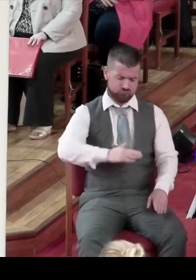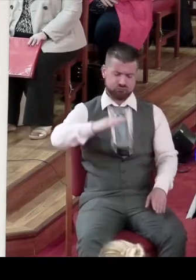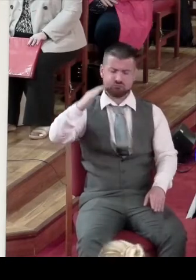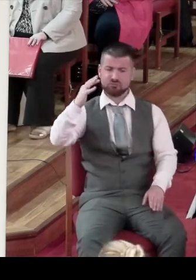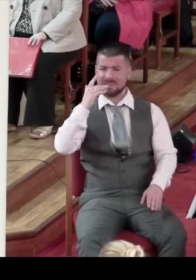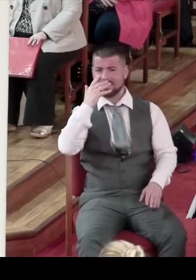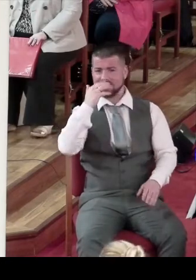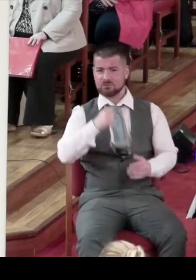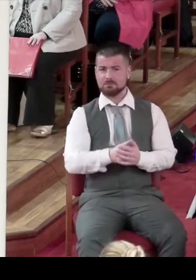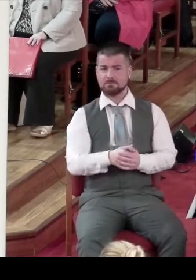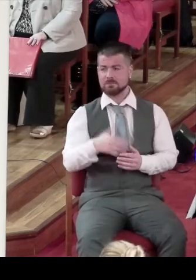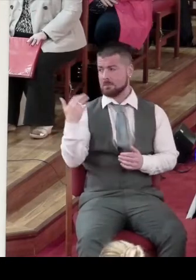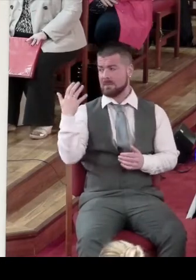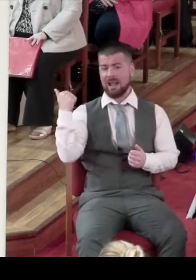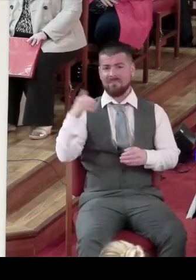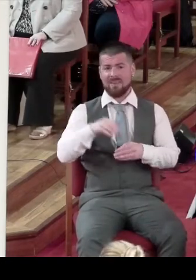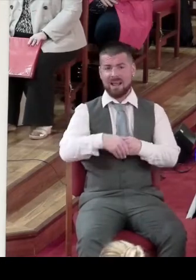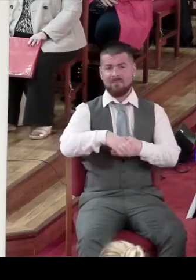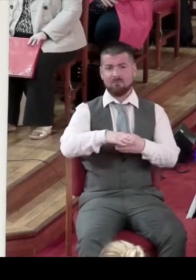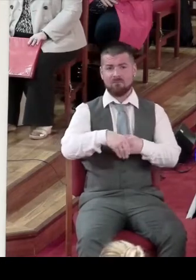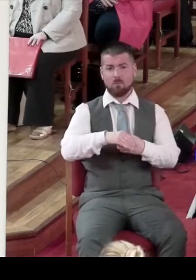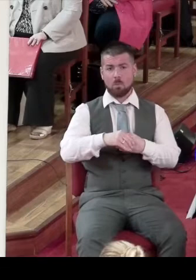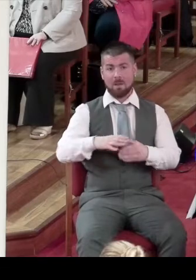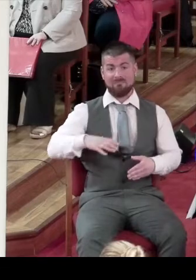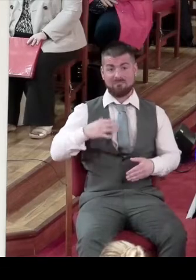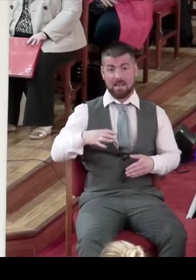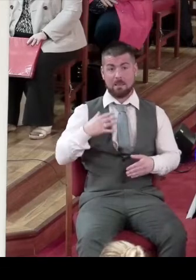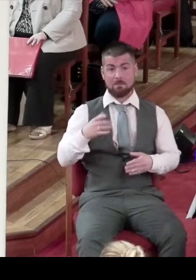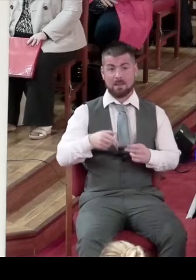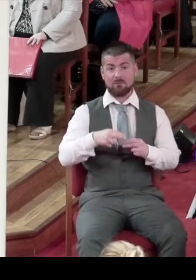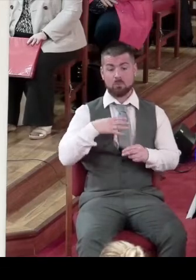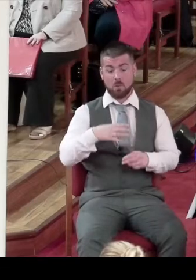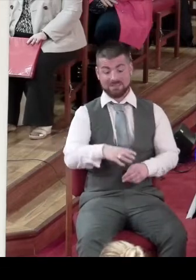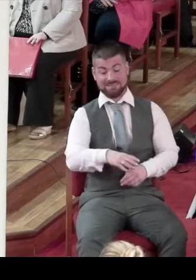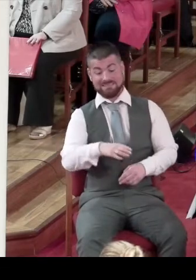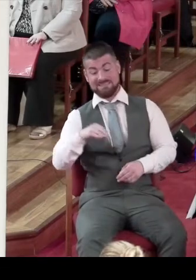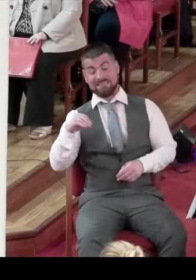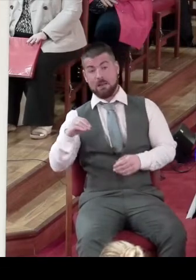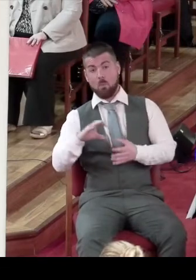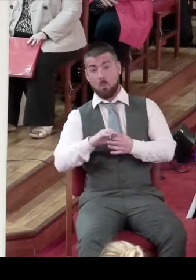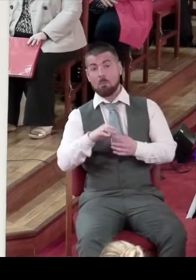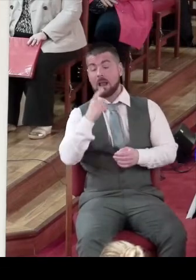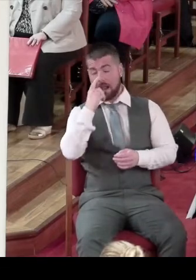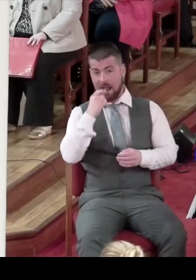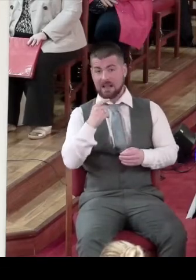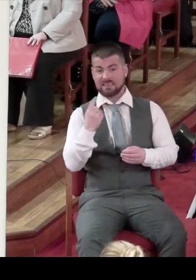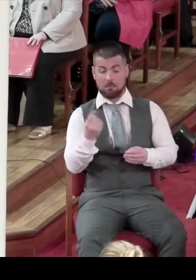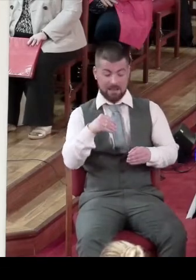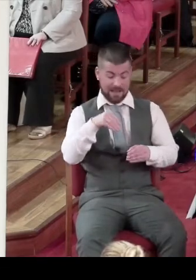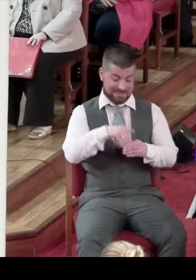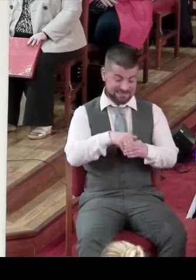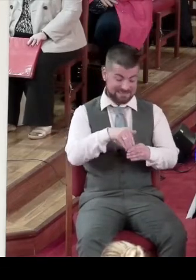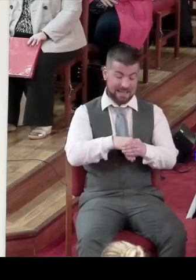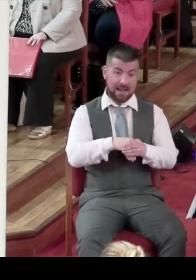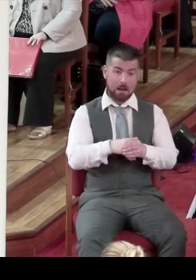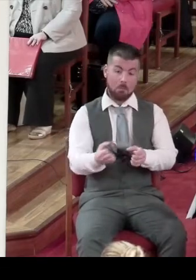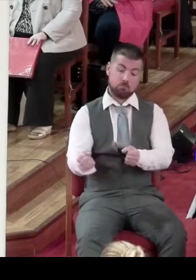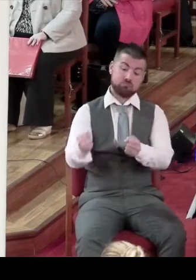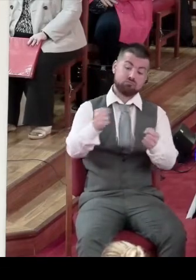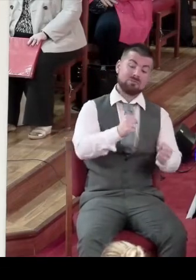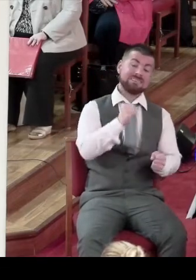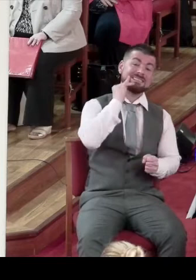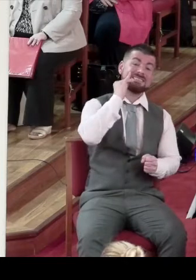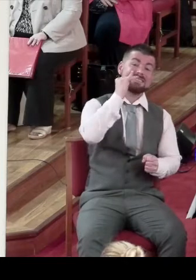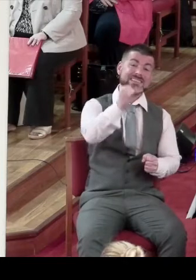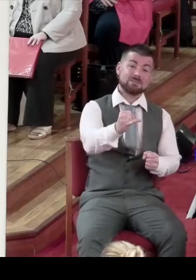these envelopes for Tear Fund are available this morning. If you want to take one of these away with you, put something in it, bring it back